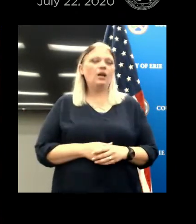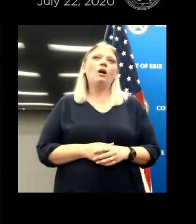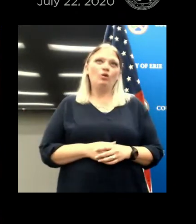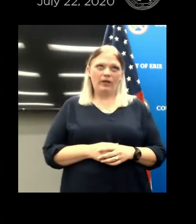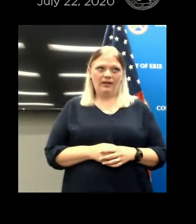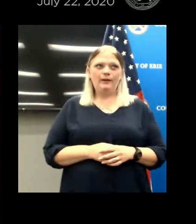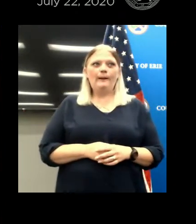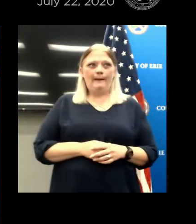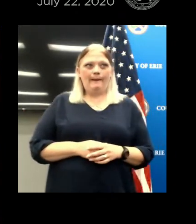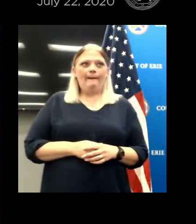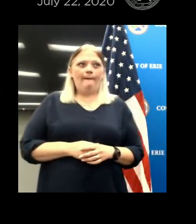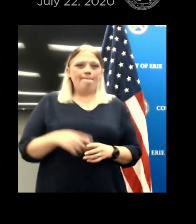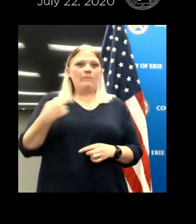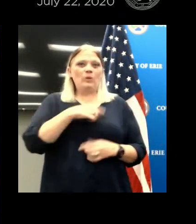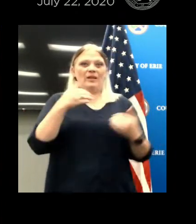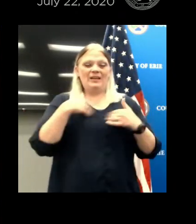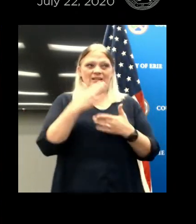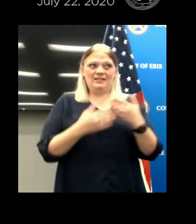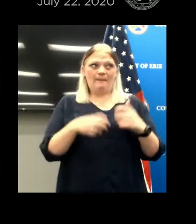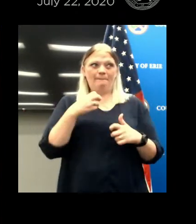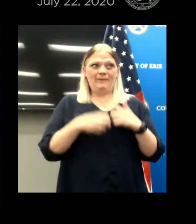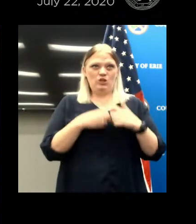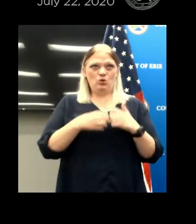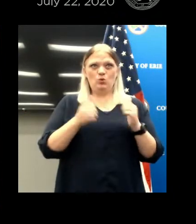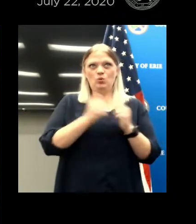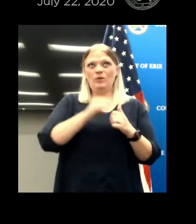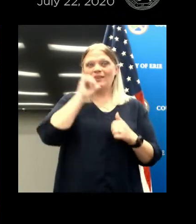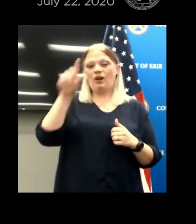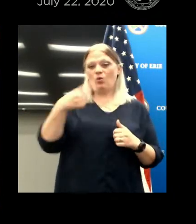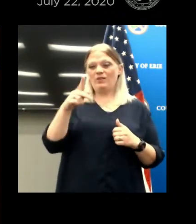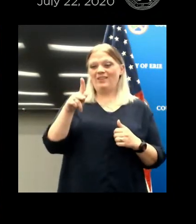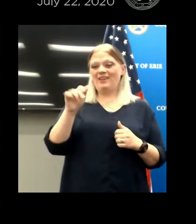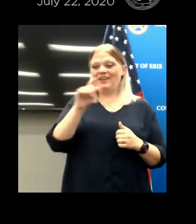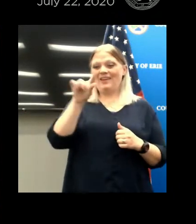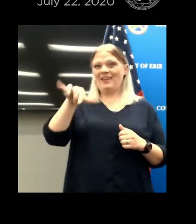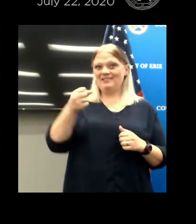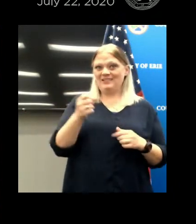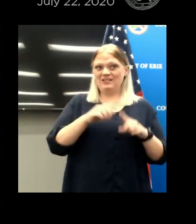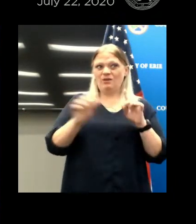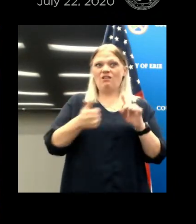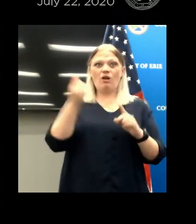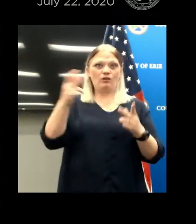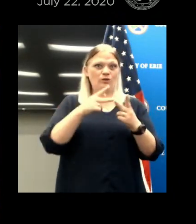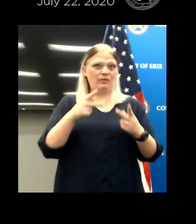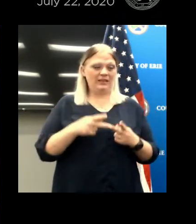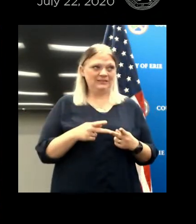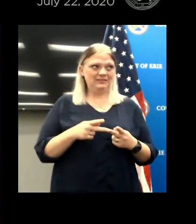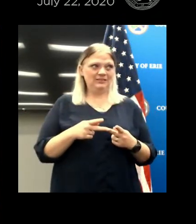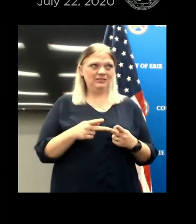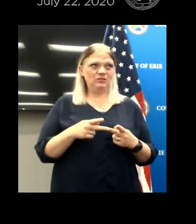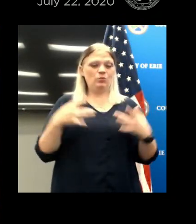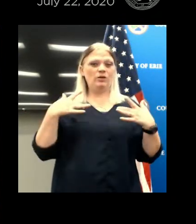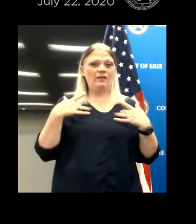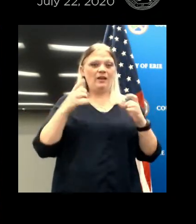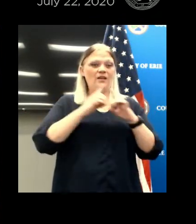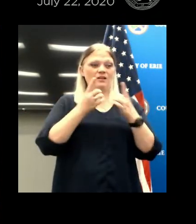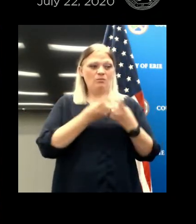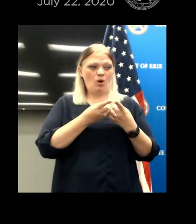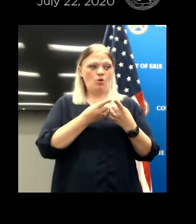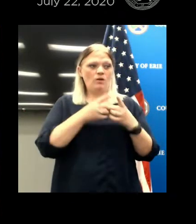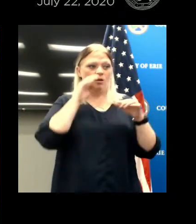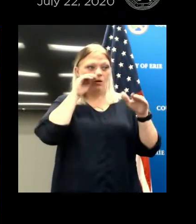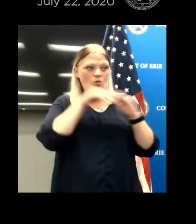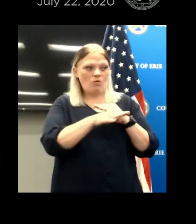Yes, we had some issues with not only at Kaz's but other places where our Department of Health inspectors have been treated very